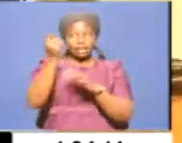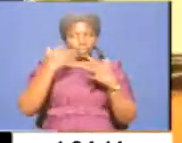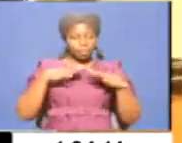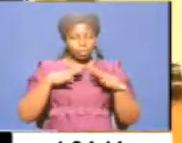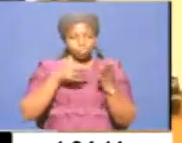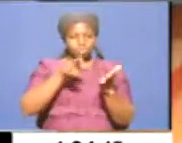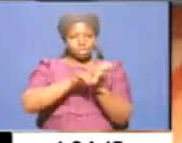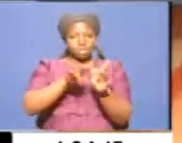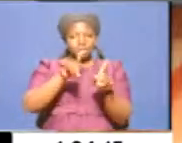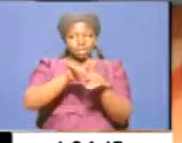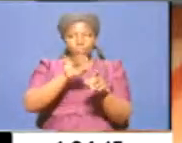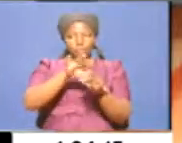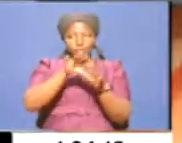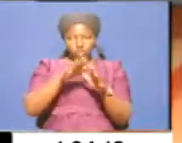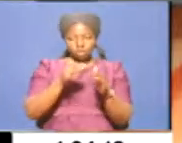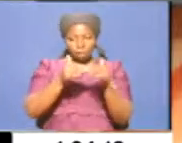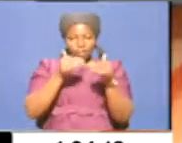elections.